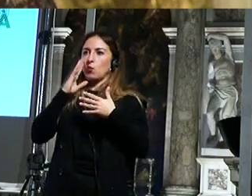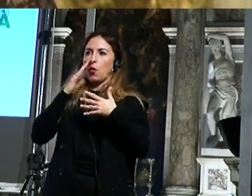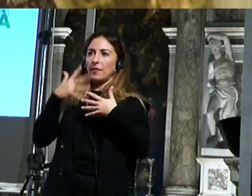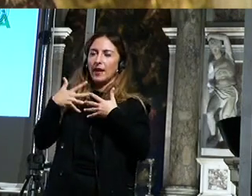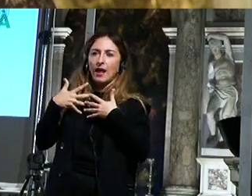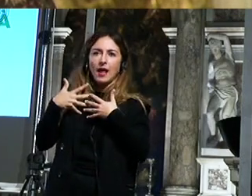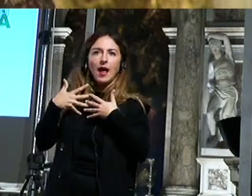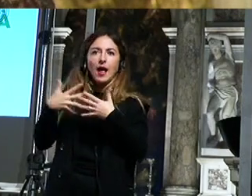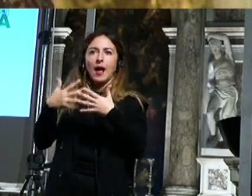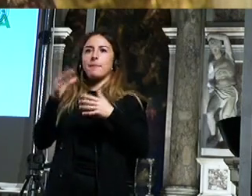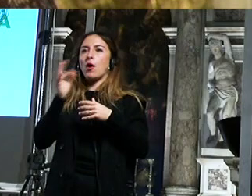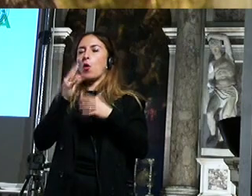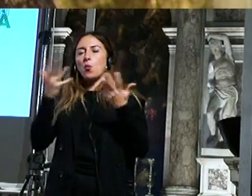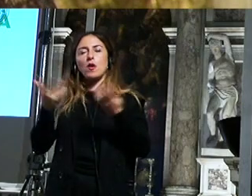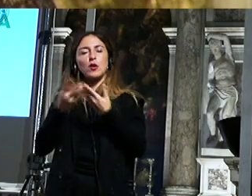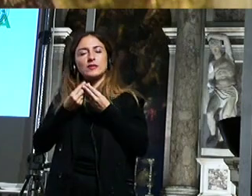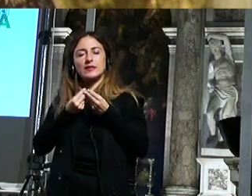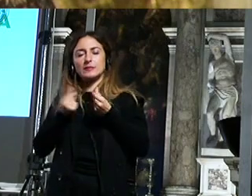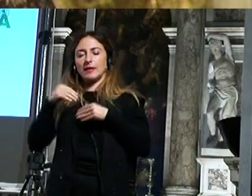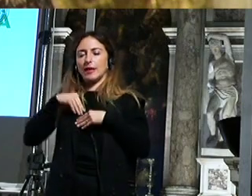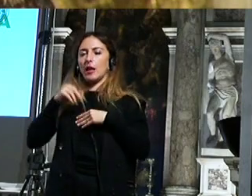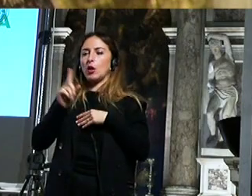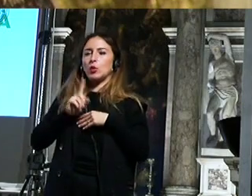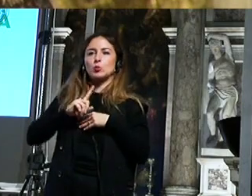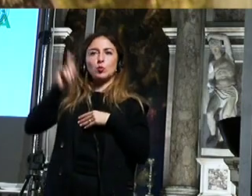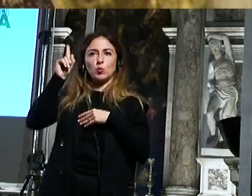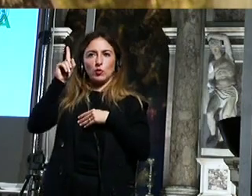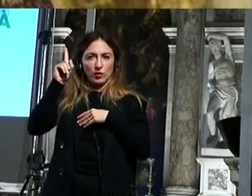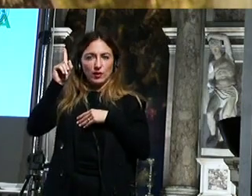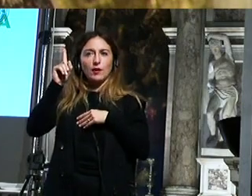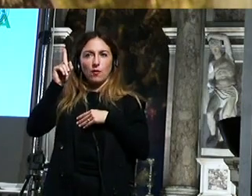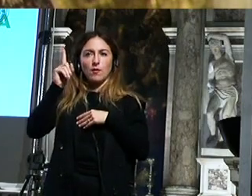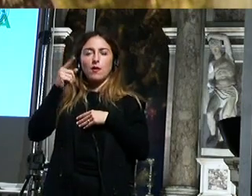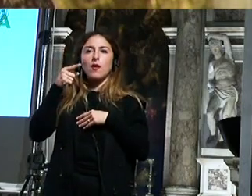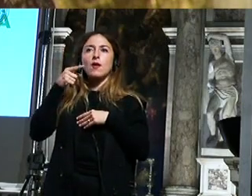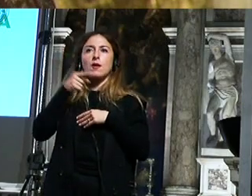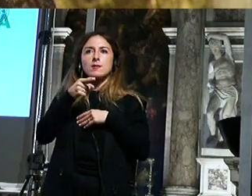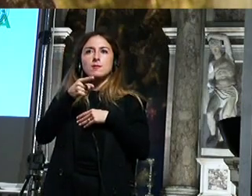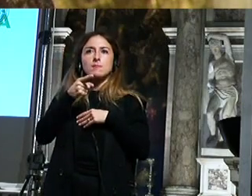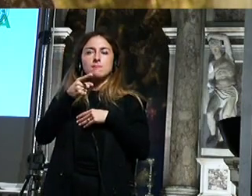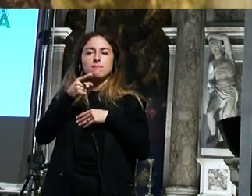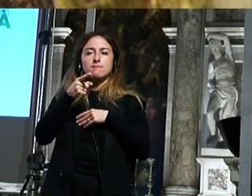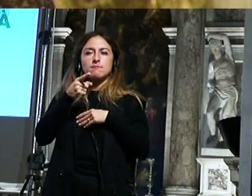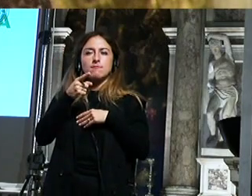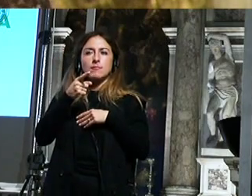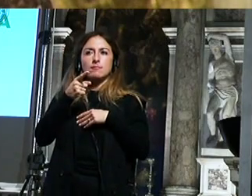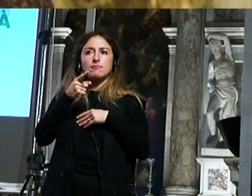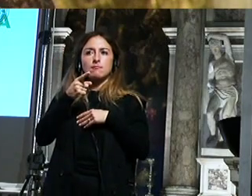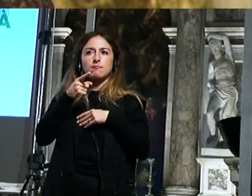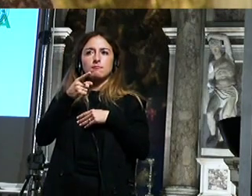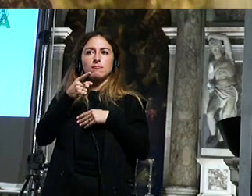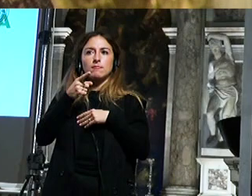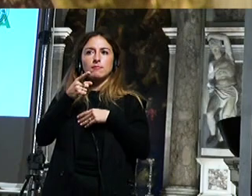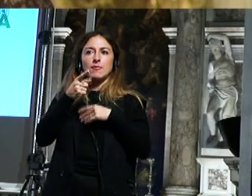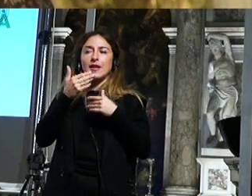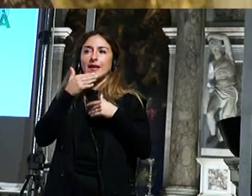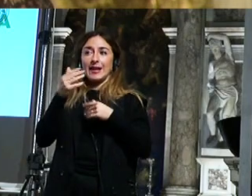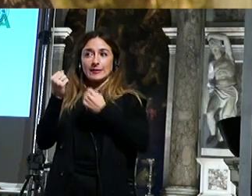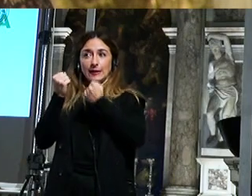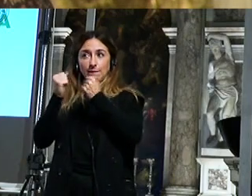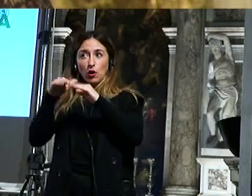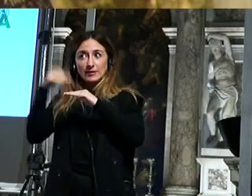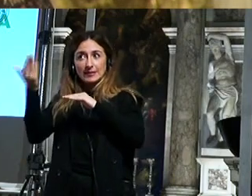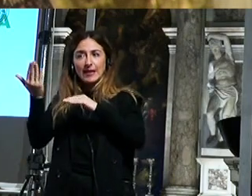God, they ascribe to those outside forces their own inner strength. They assume that that strength comes from